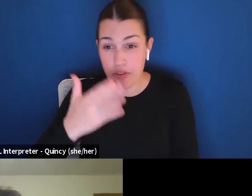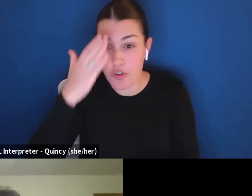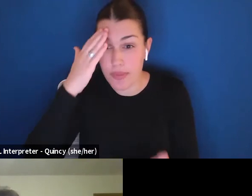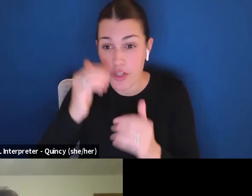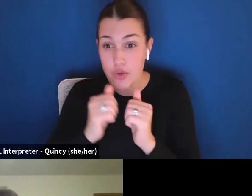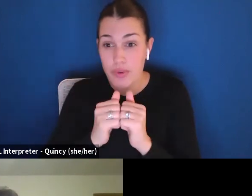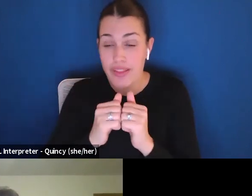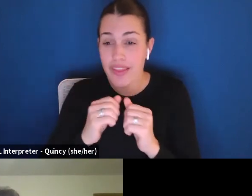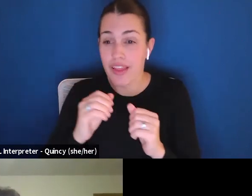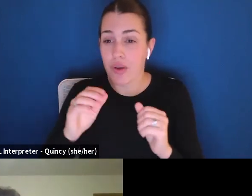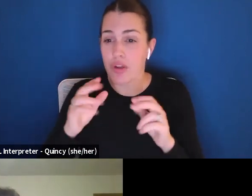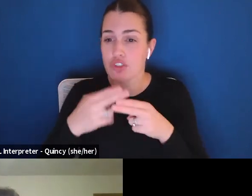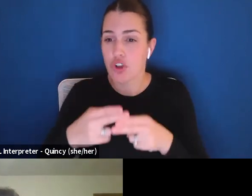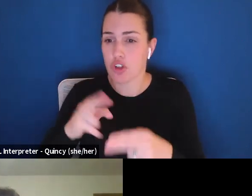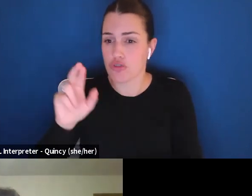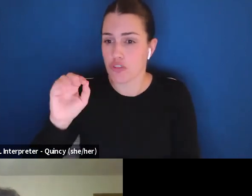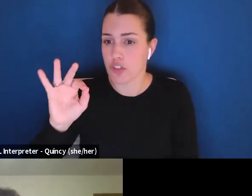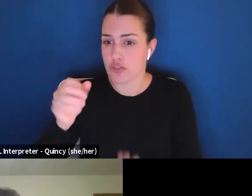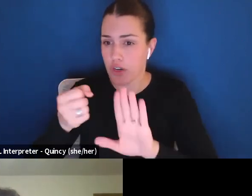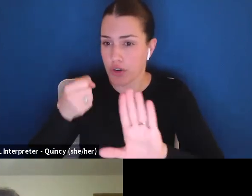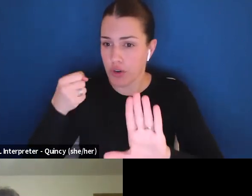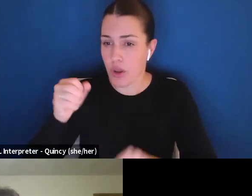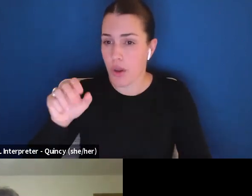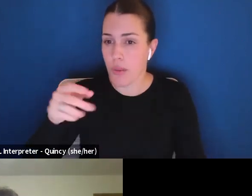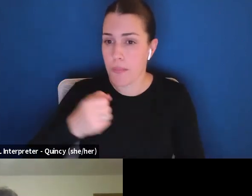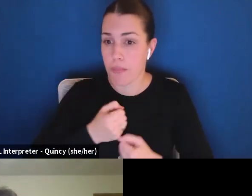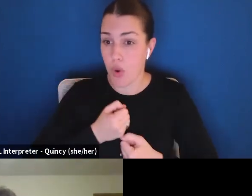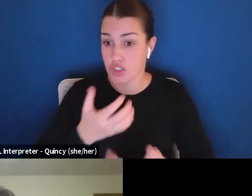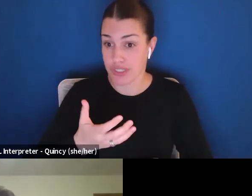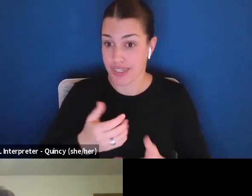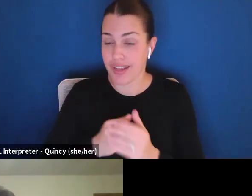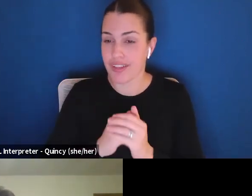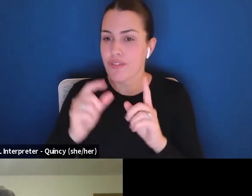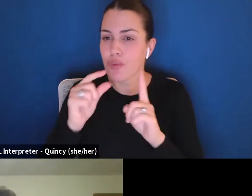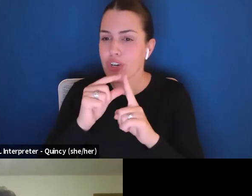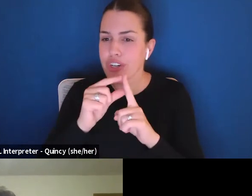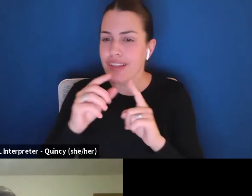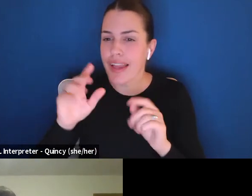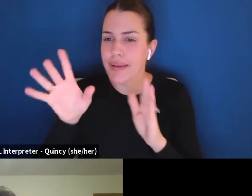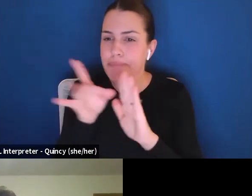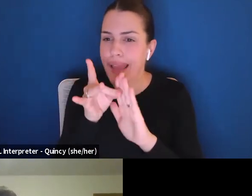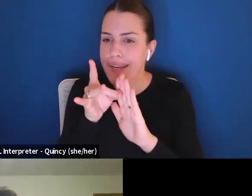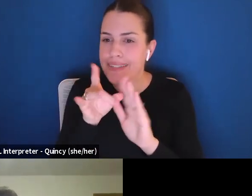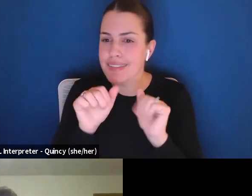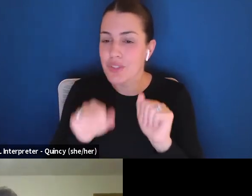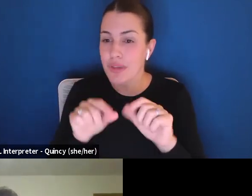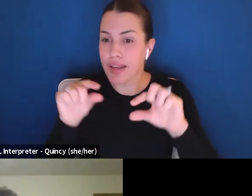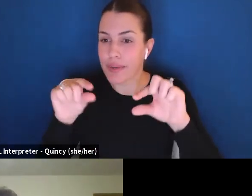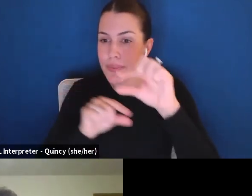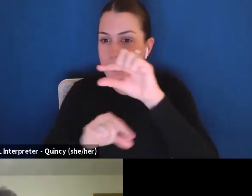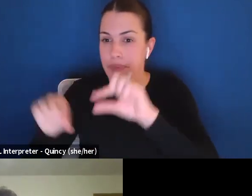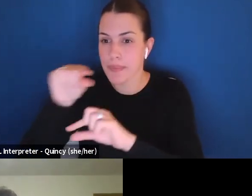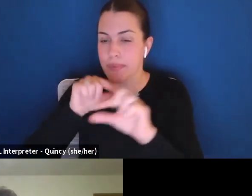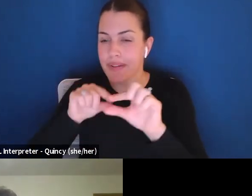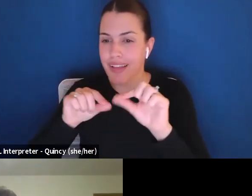fridge poetry. So there's activities where you have word magnets and you can put the word magnets on the fridge and